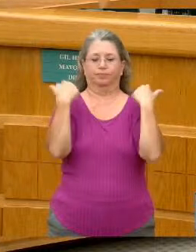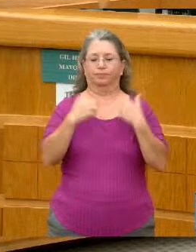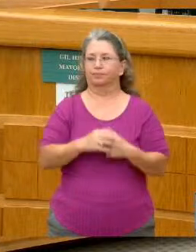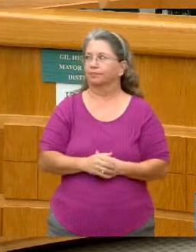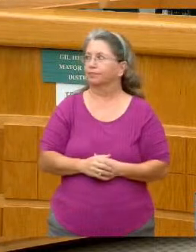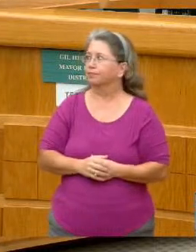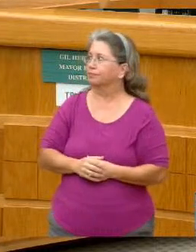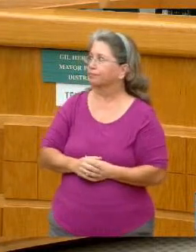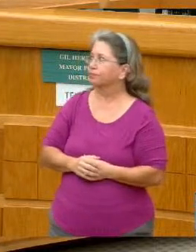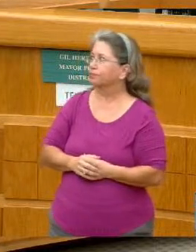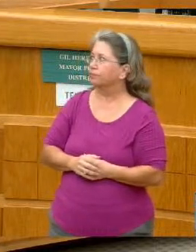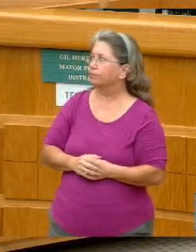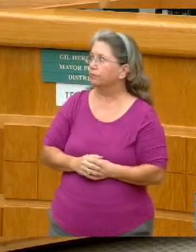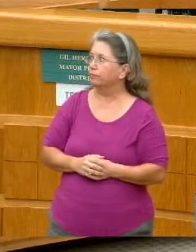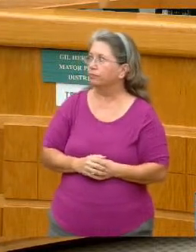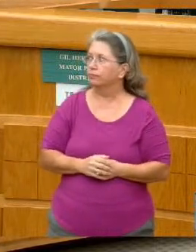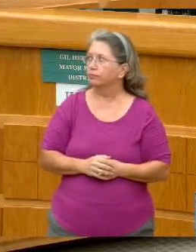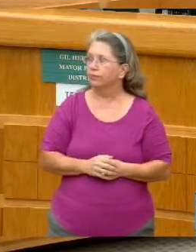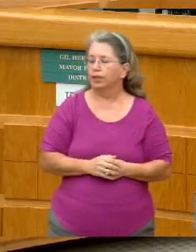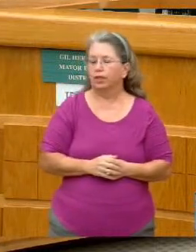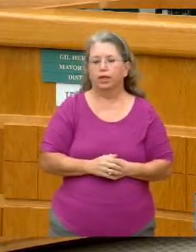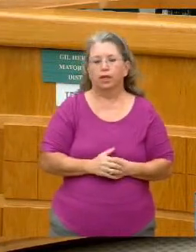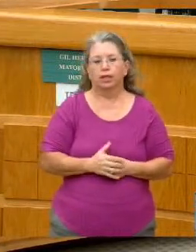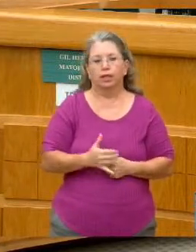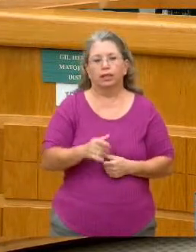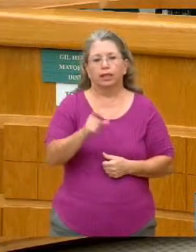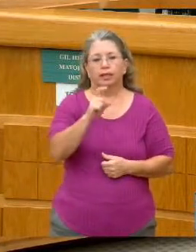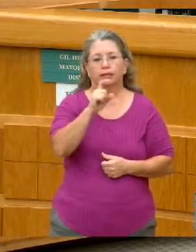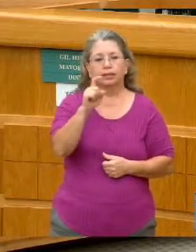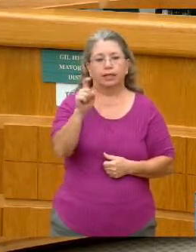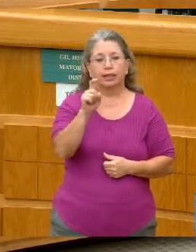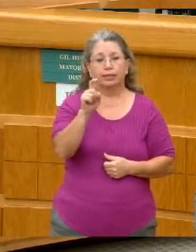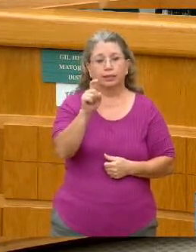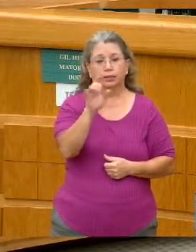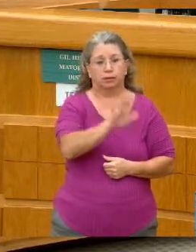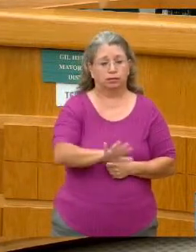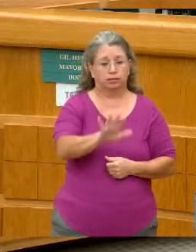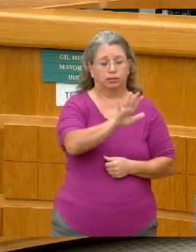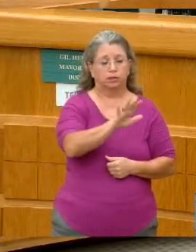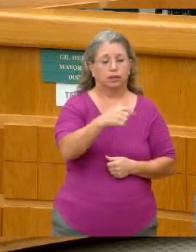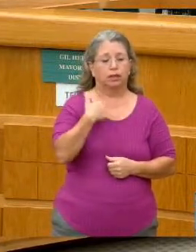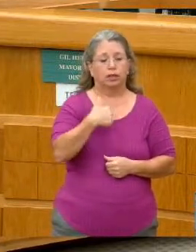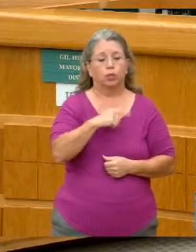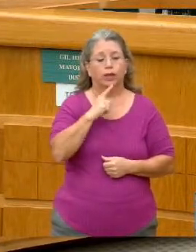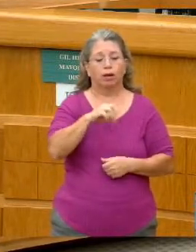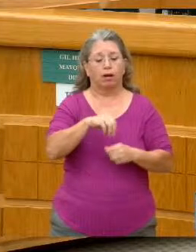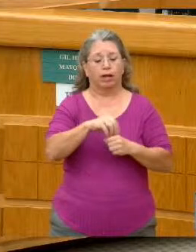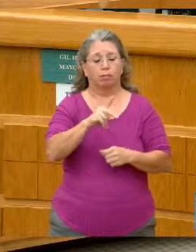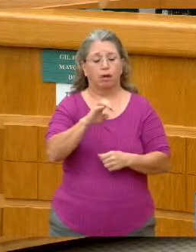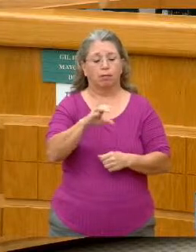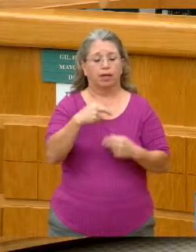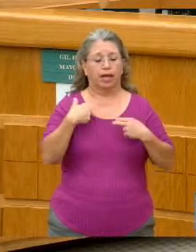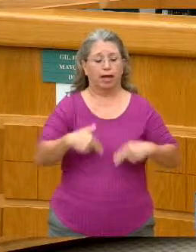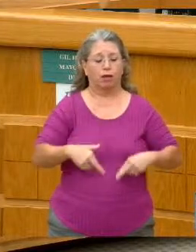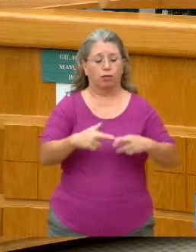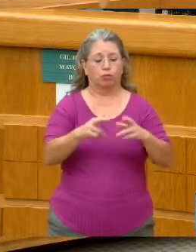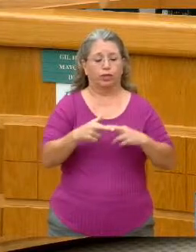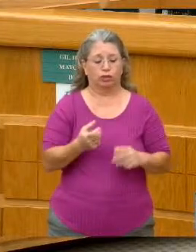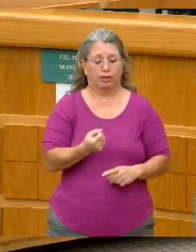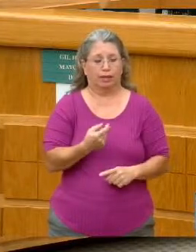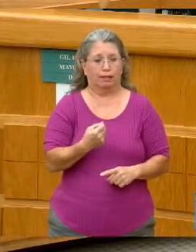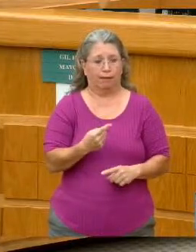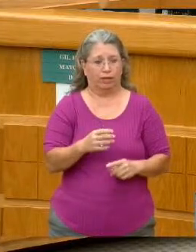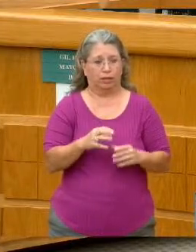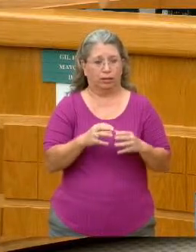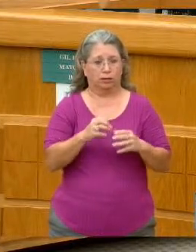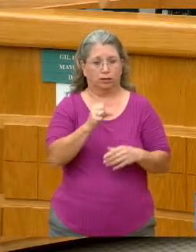Next, in terms of Texas as a whole, we break the state into public health regions. We're in public health region 11, South Texas. You can see